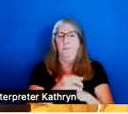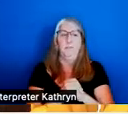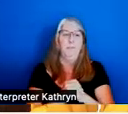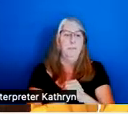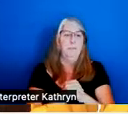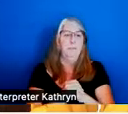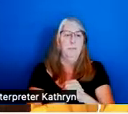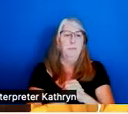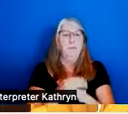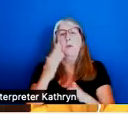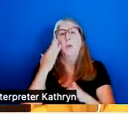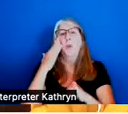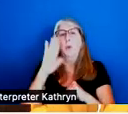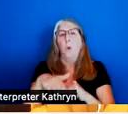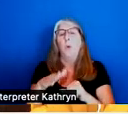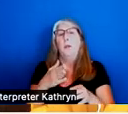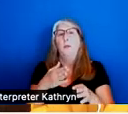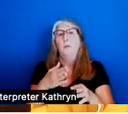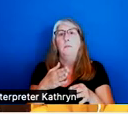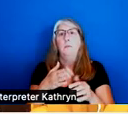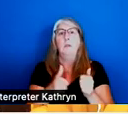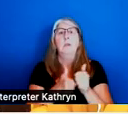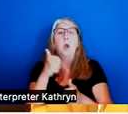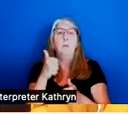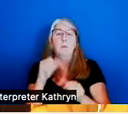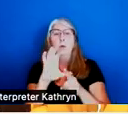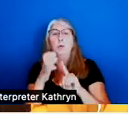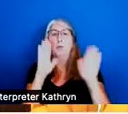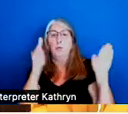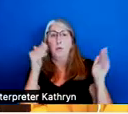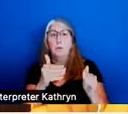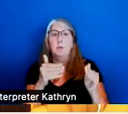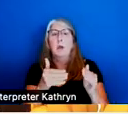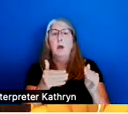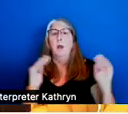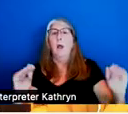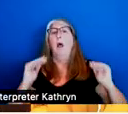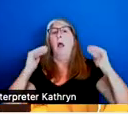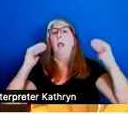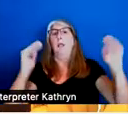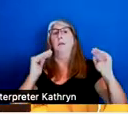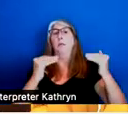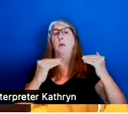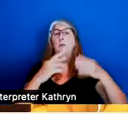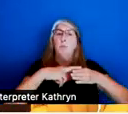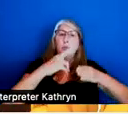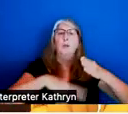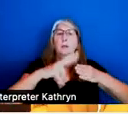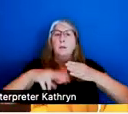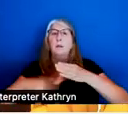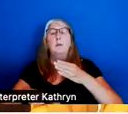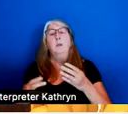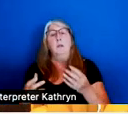Given the dominant culture's focus on maintaining high levels of productivity, we know that that takes a toll on our